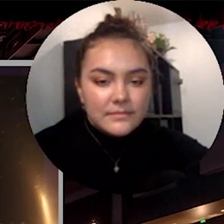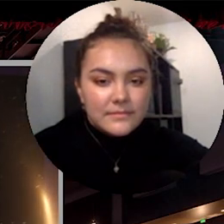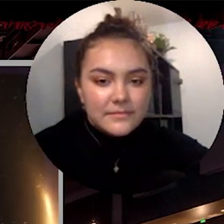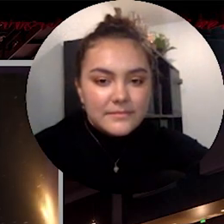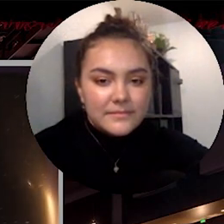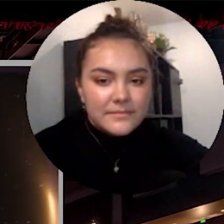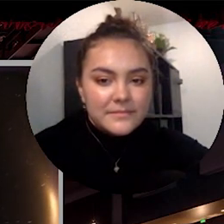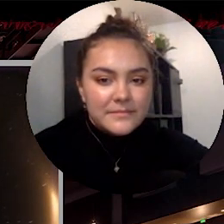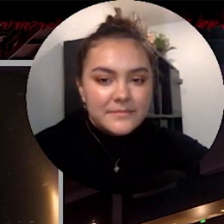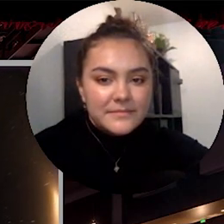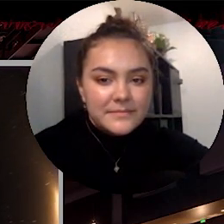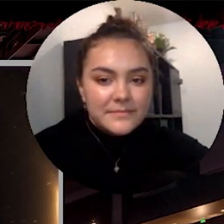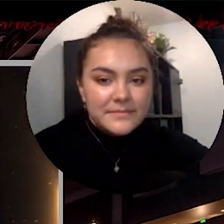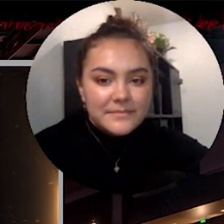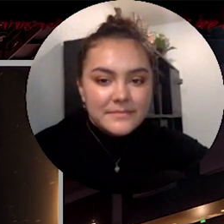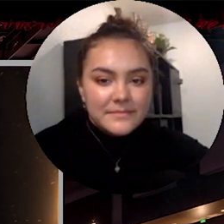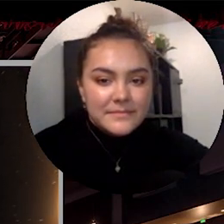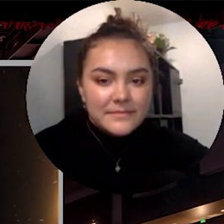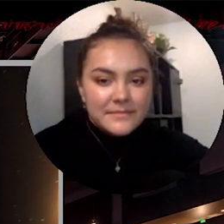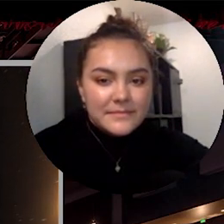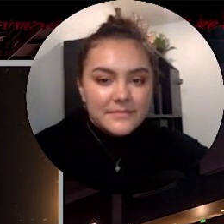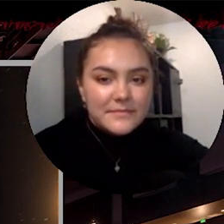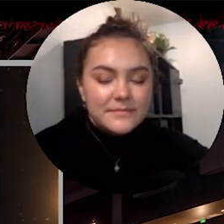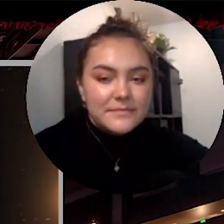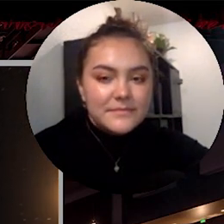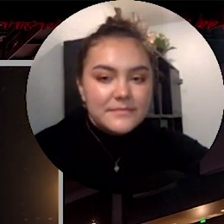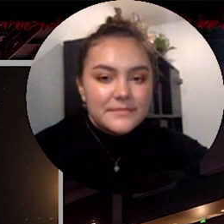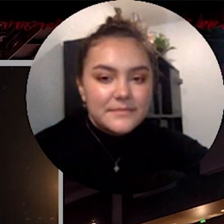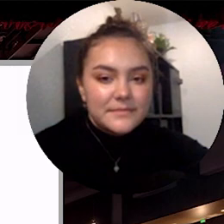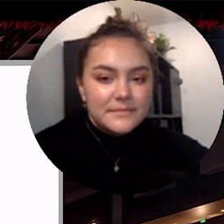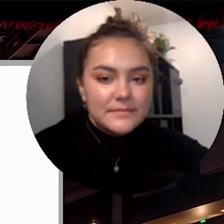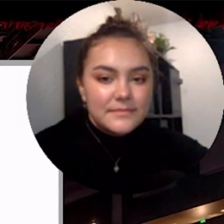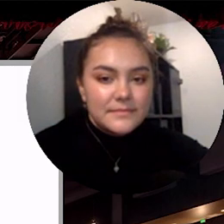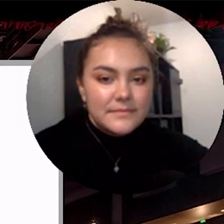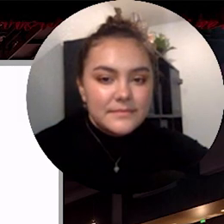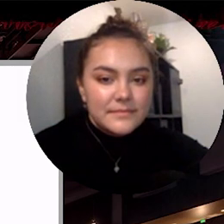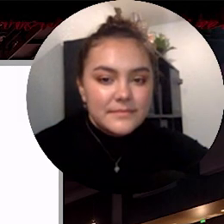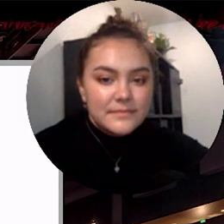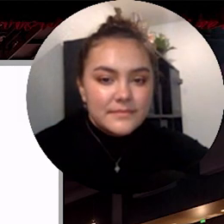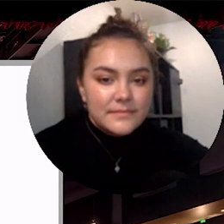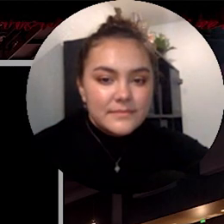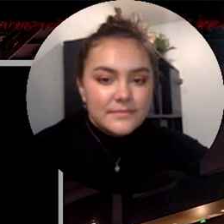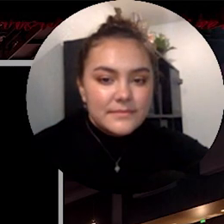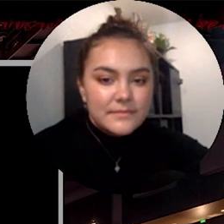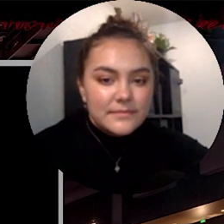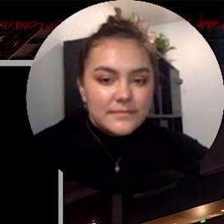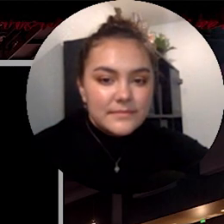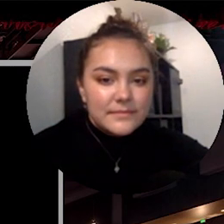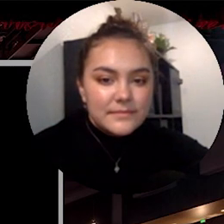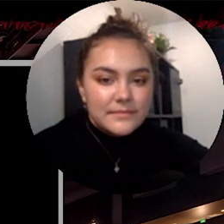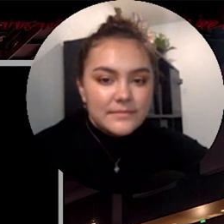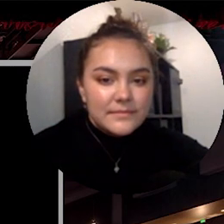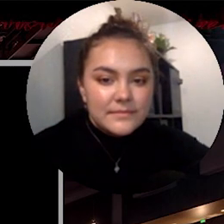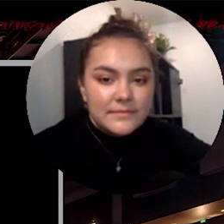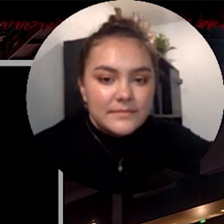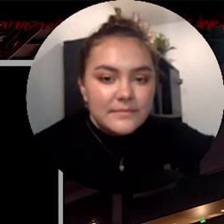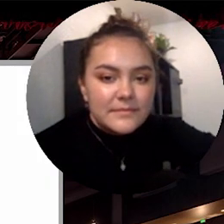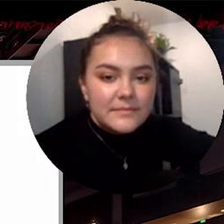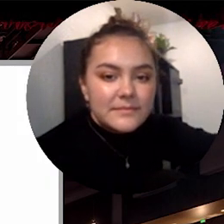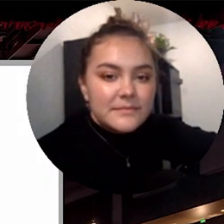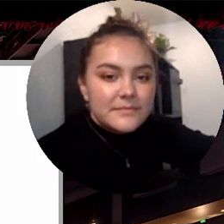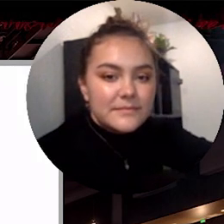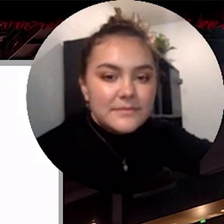Matthew Placentia, Archaic Intergalactic Extraterrestrials. After performing many, many